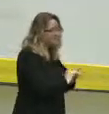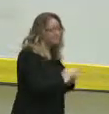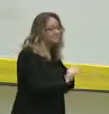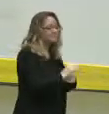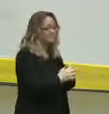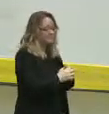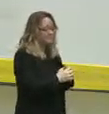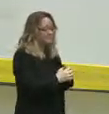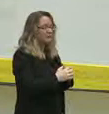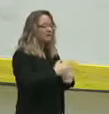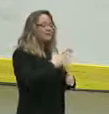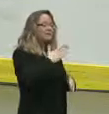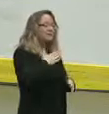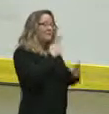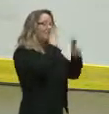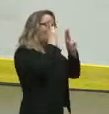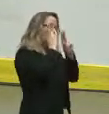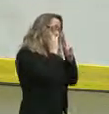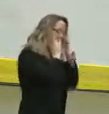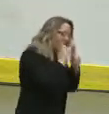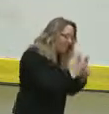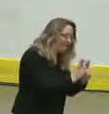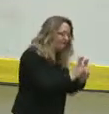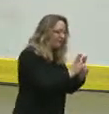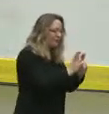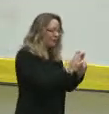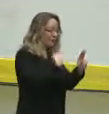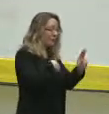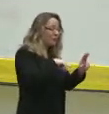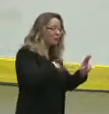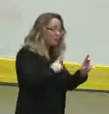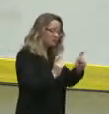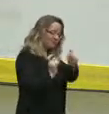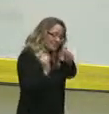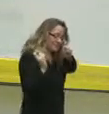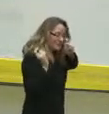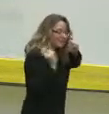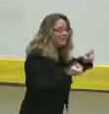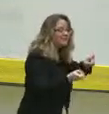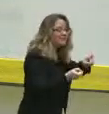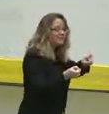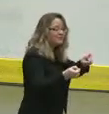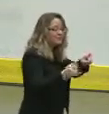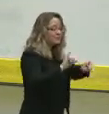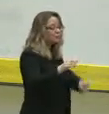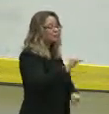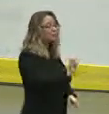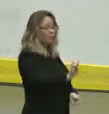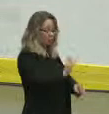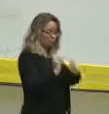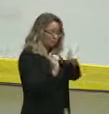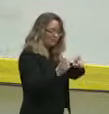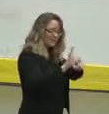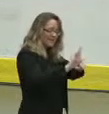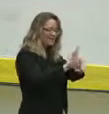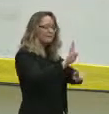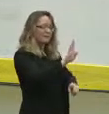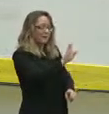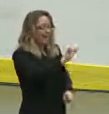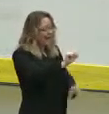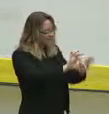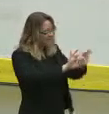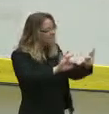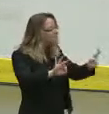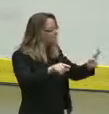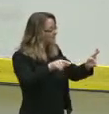It's my great honor to say today that we will confer upon Joe Chubbuck his Bachelor of Science degree